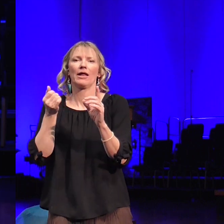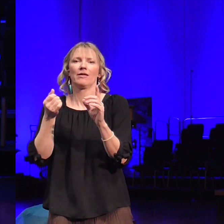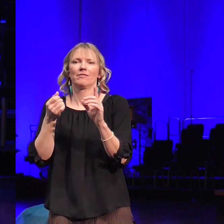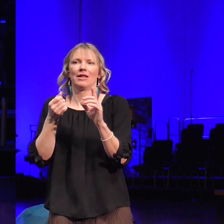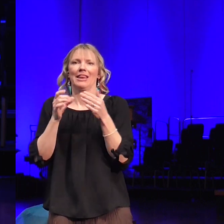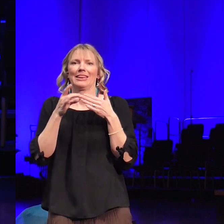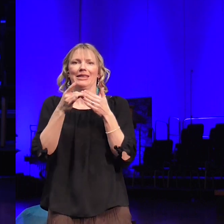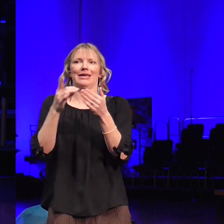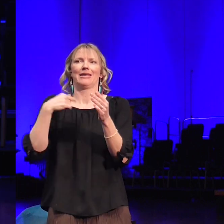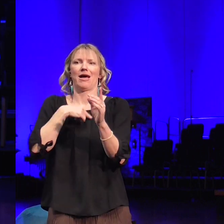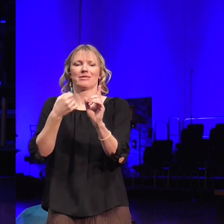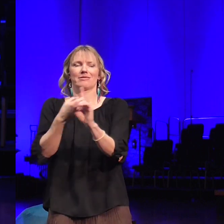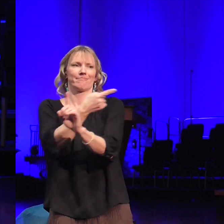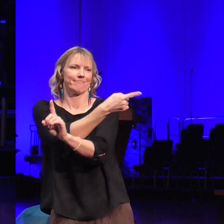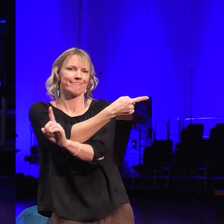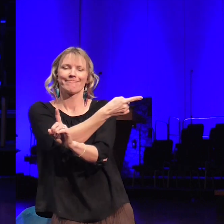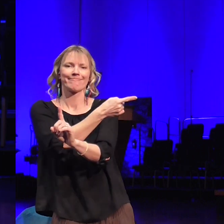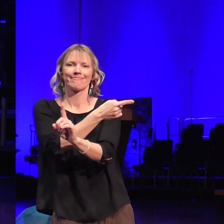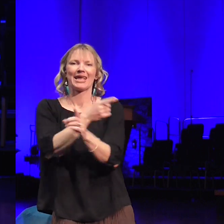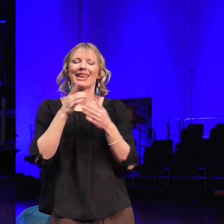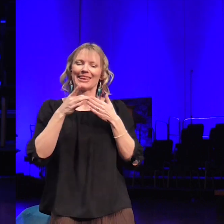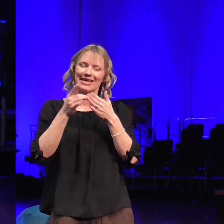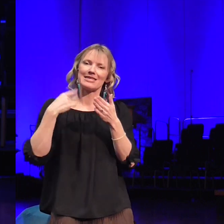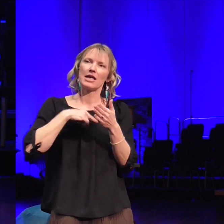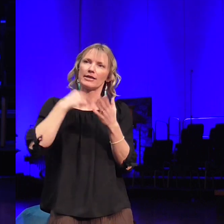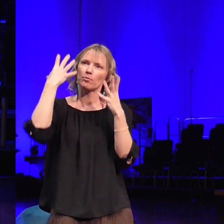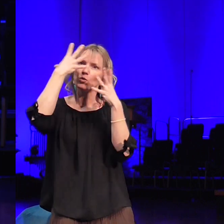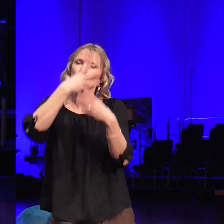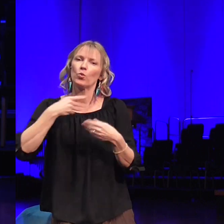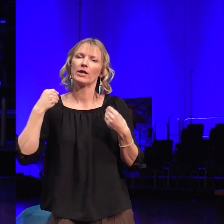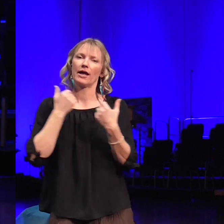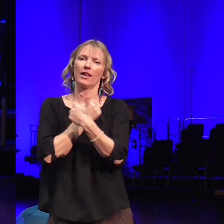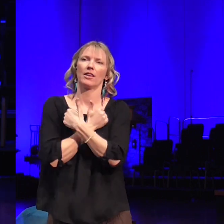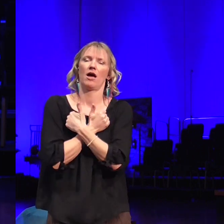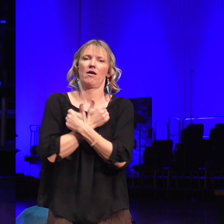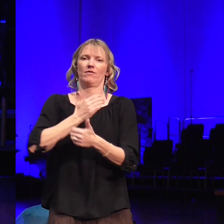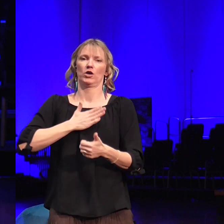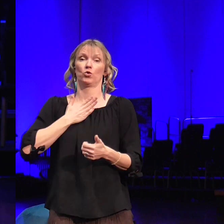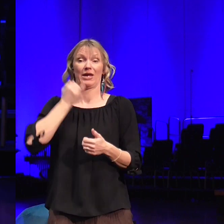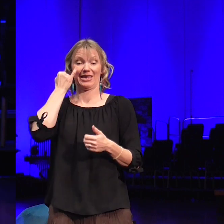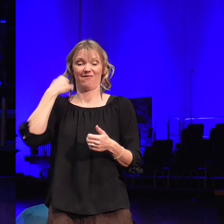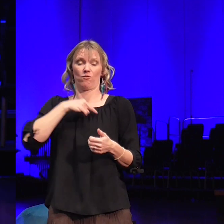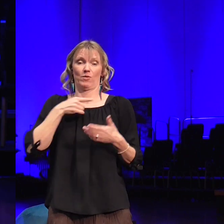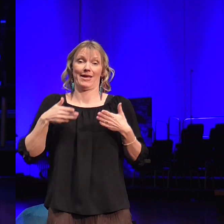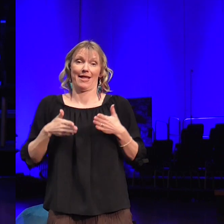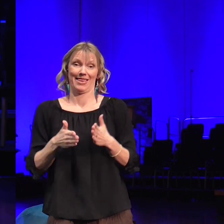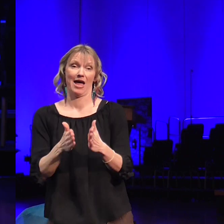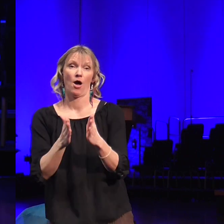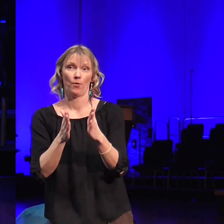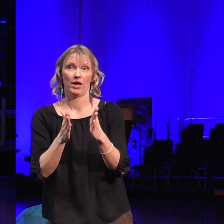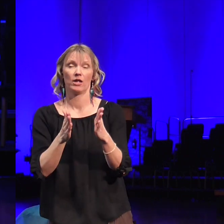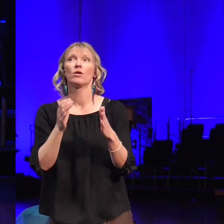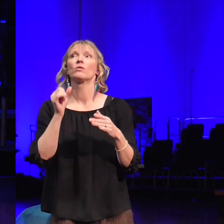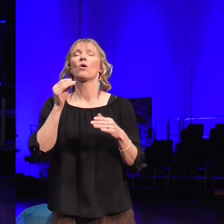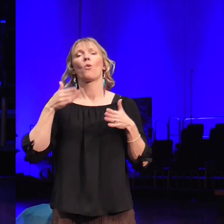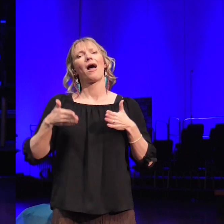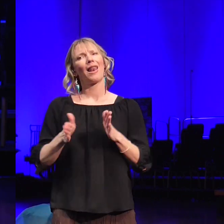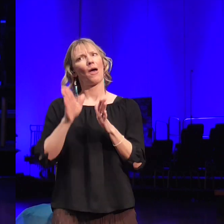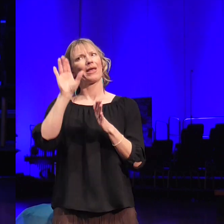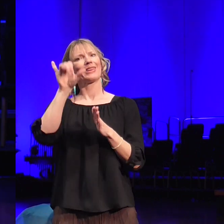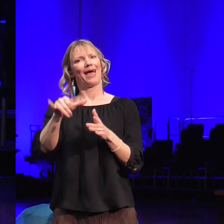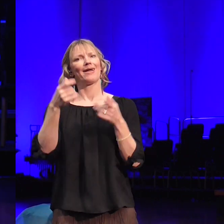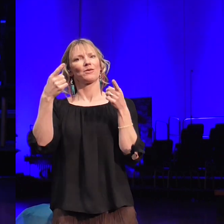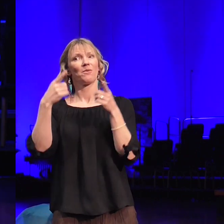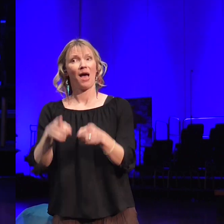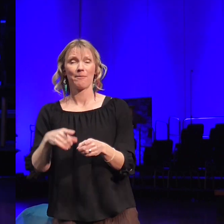great beauty and great love and great joy if we will let it. And so allowing that to